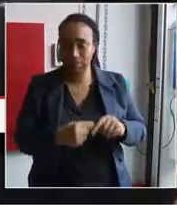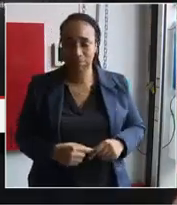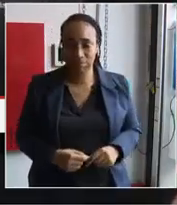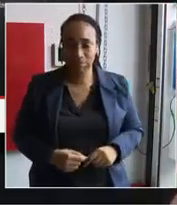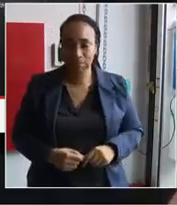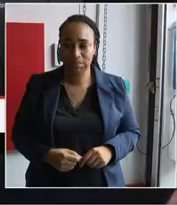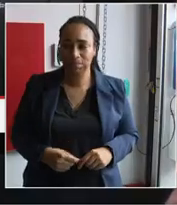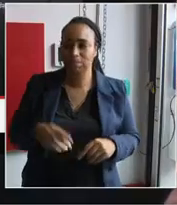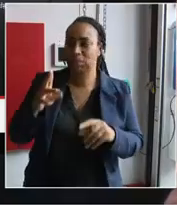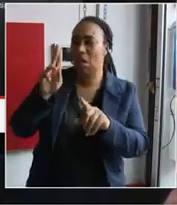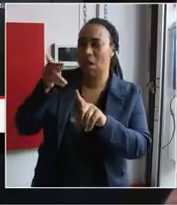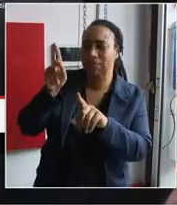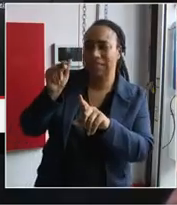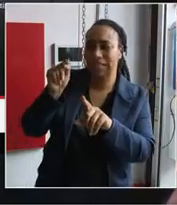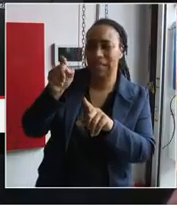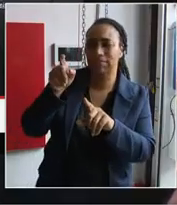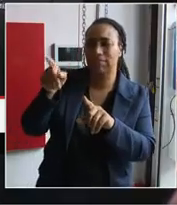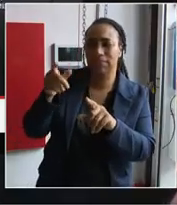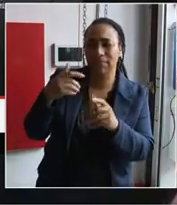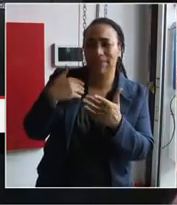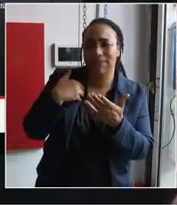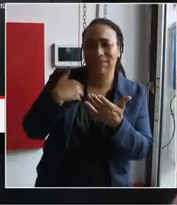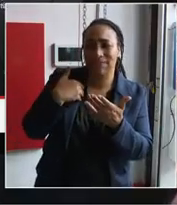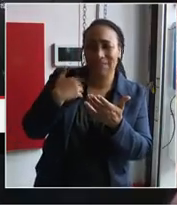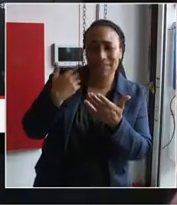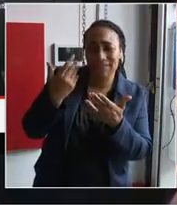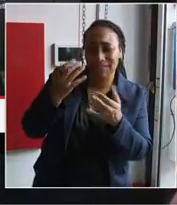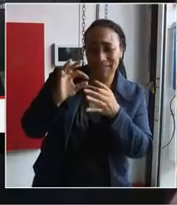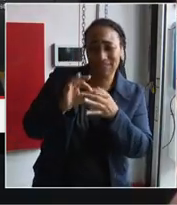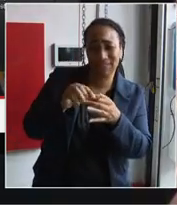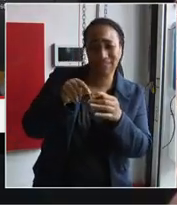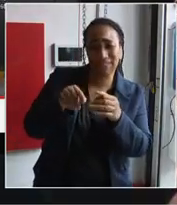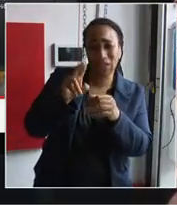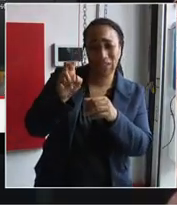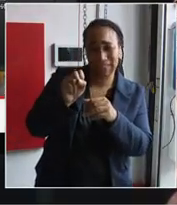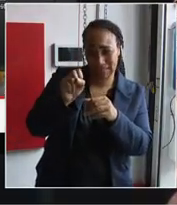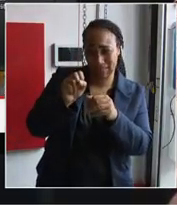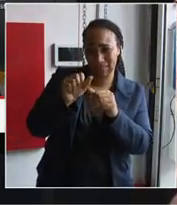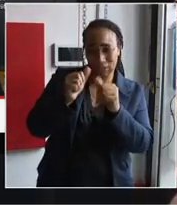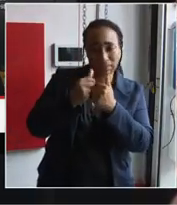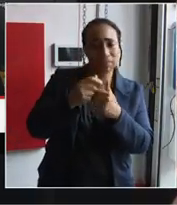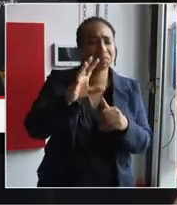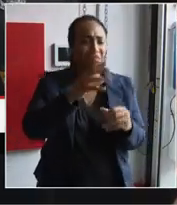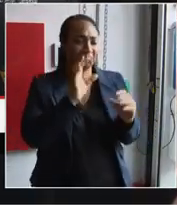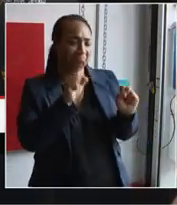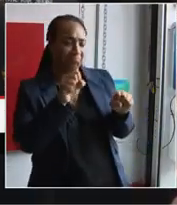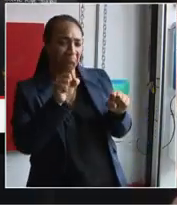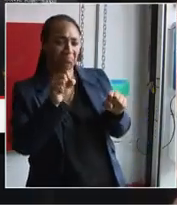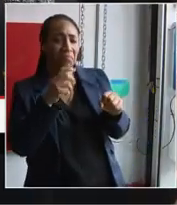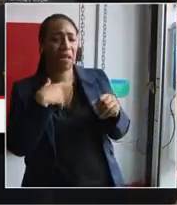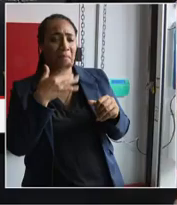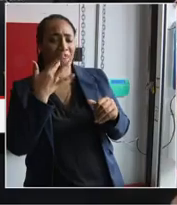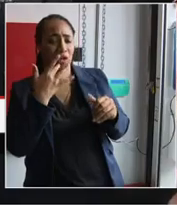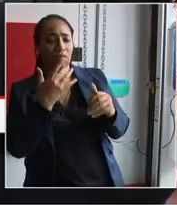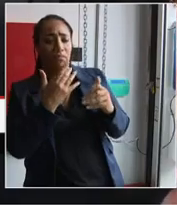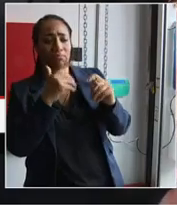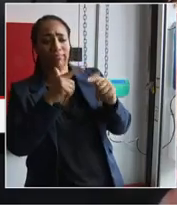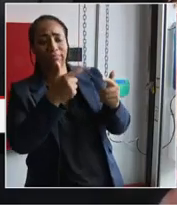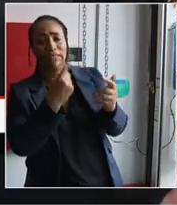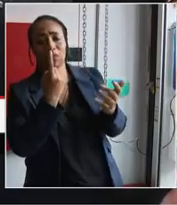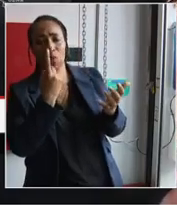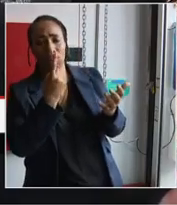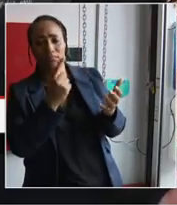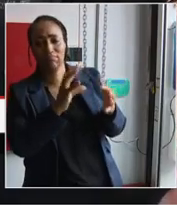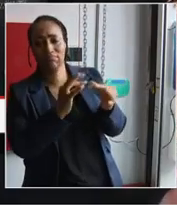guys to speculate about. Two police involved shootings yesterday. Any more you can share on that and your message to those from